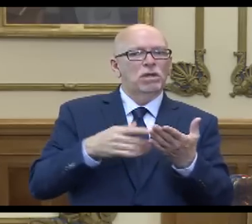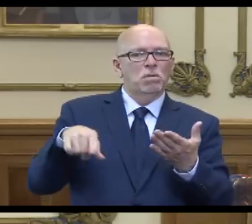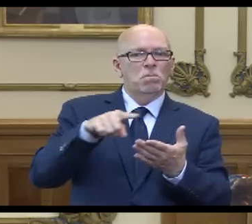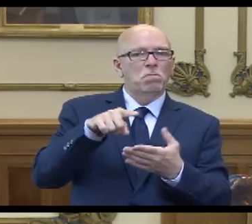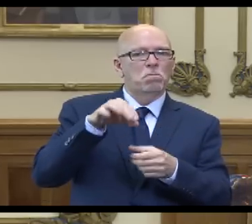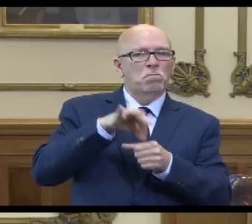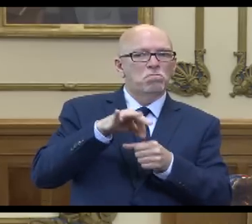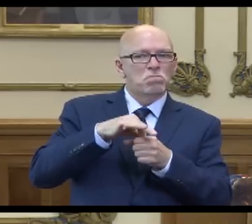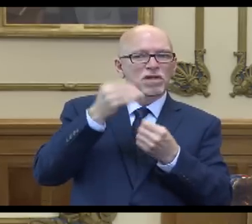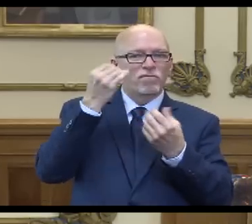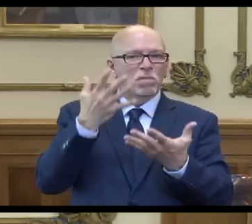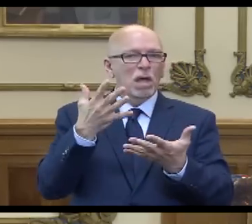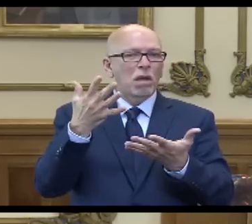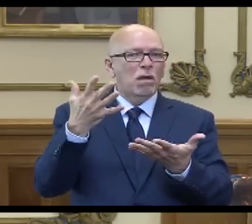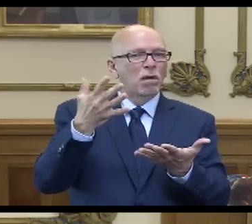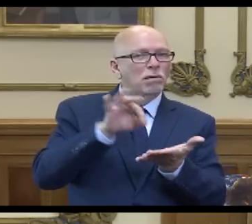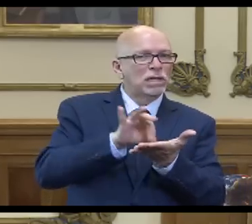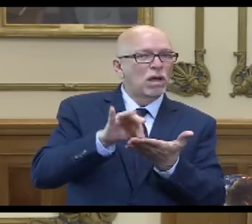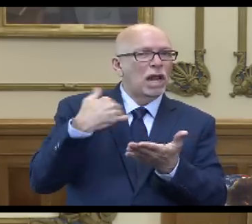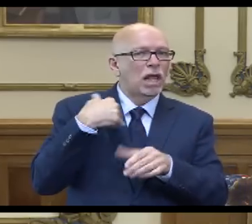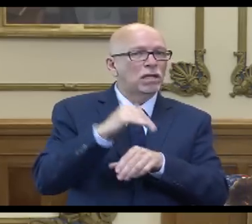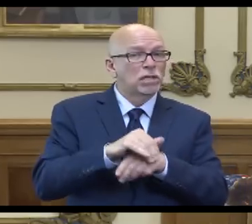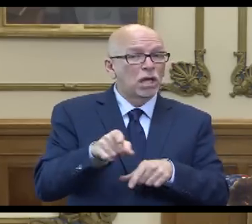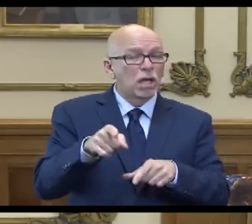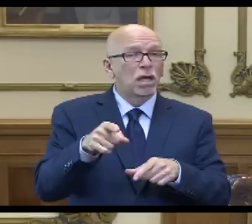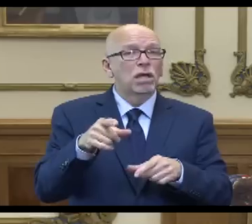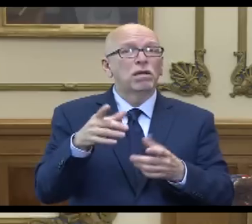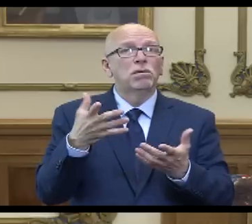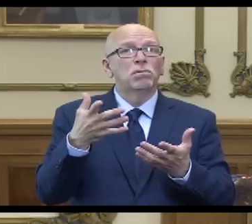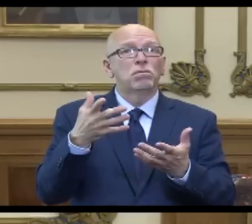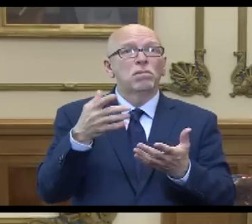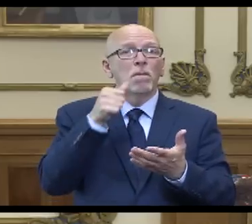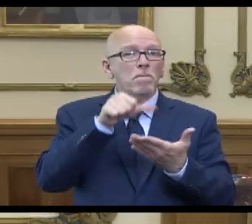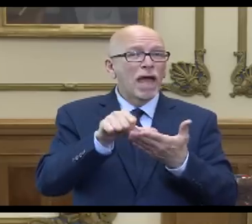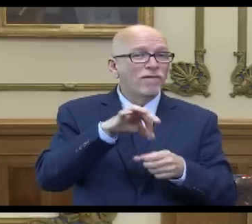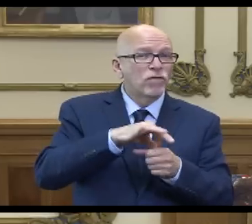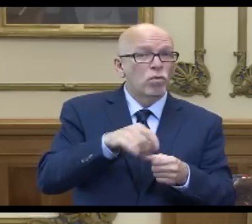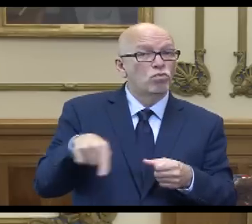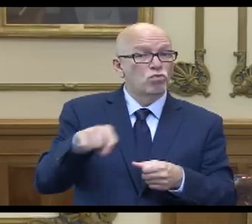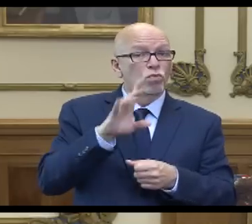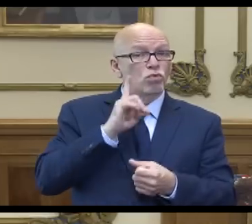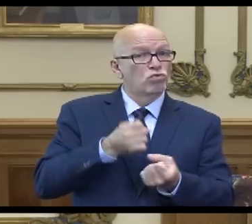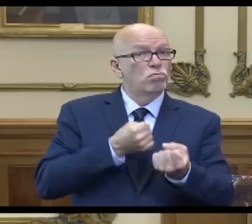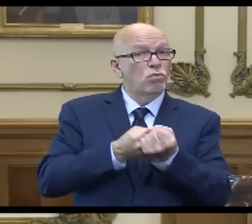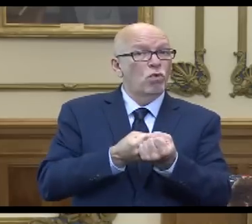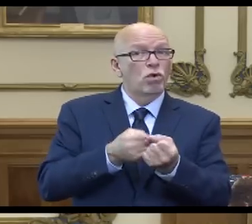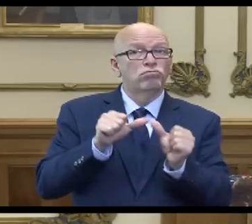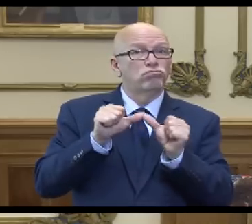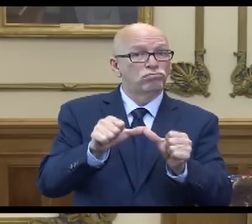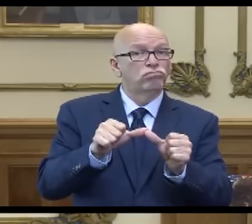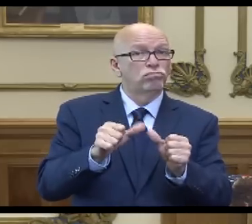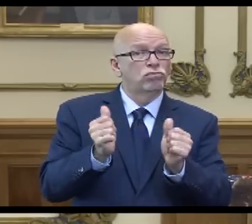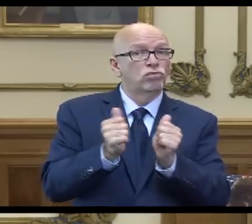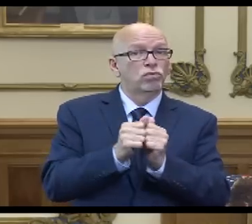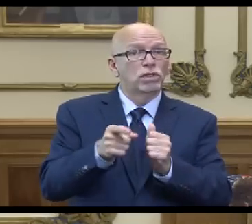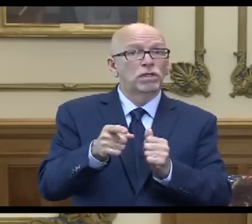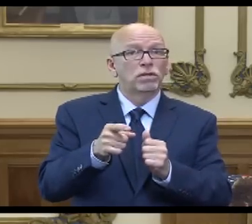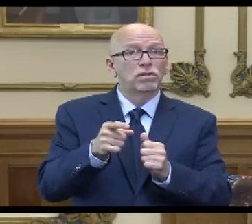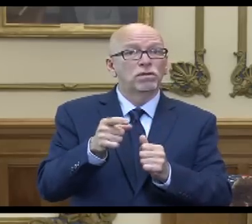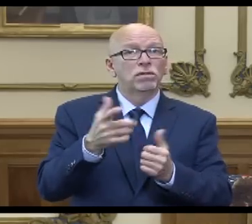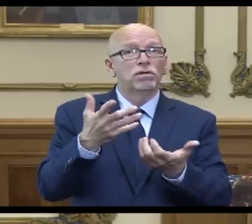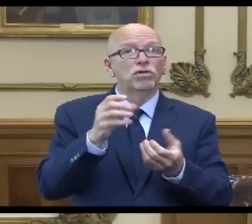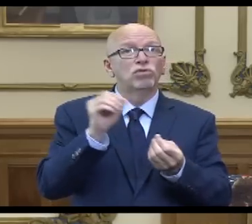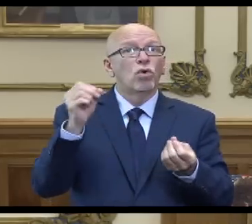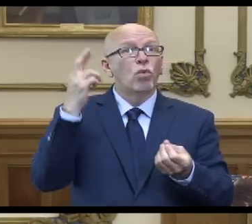returns last night and just the response to mail-in voting, would either of you be supportive of continuing the no